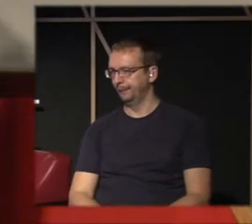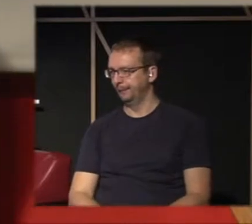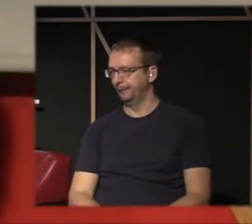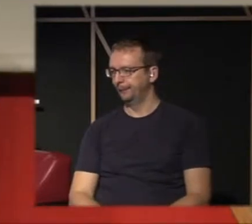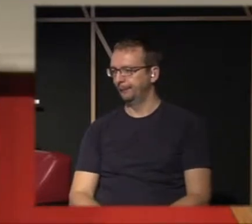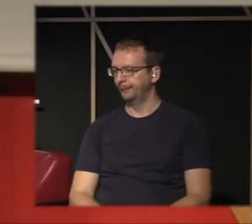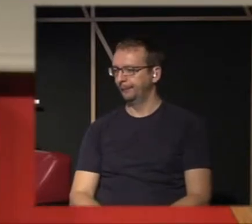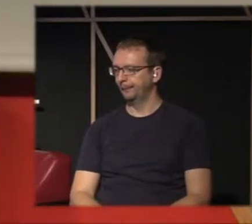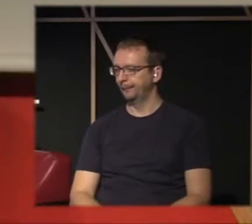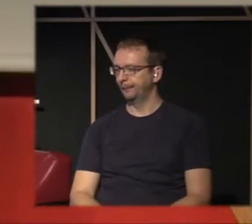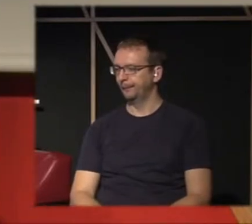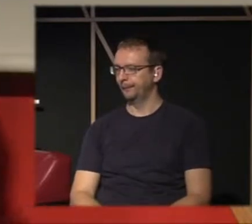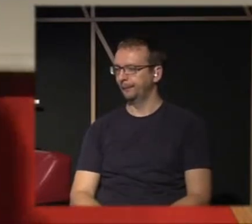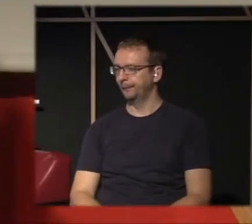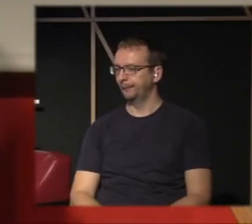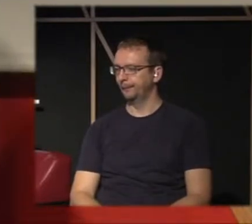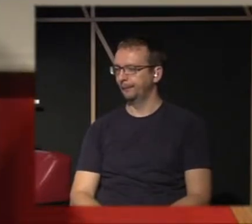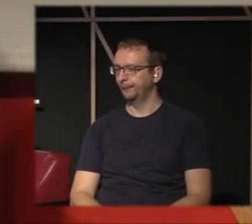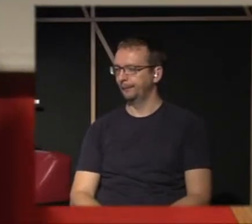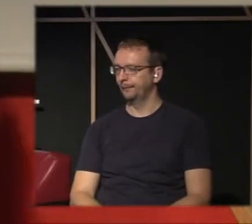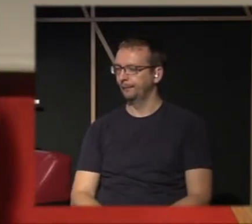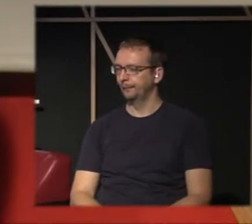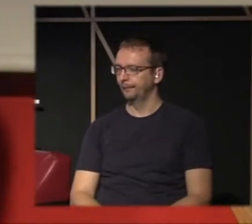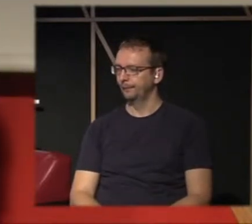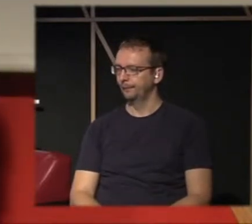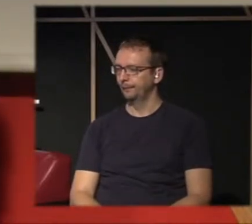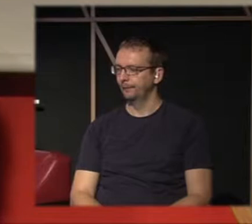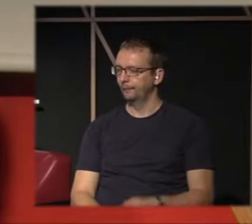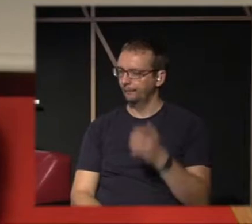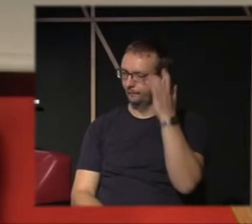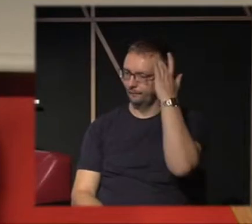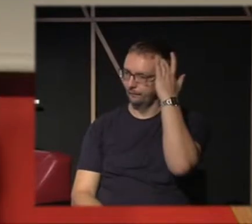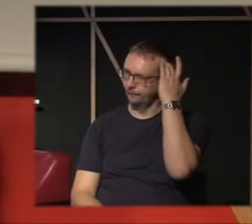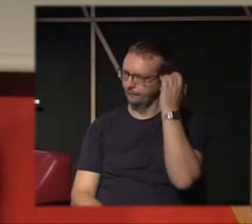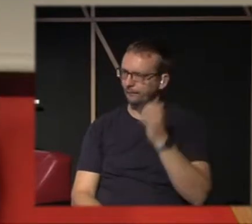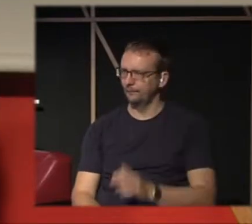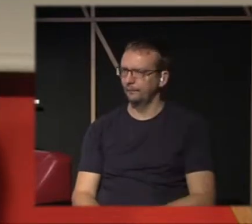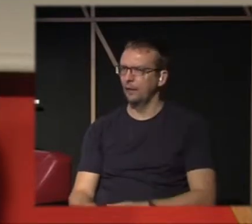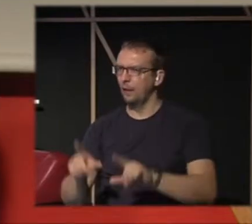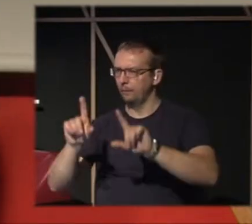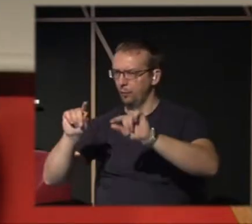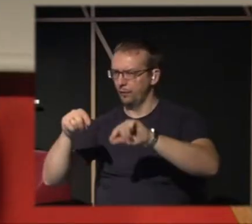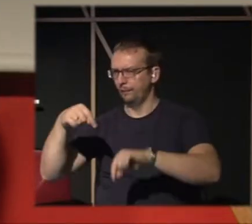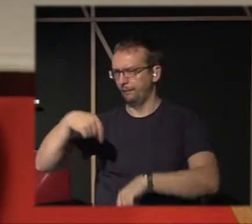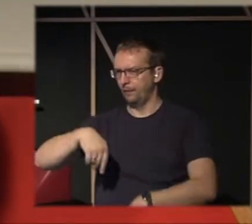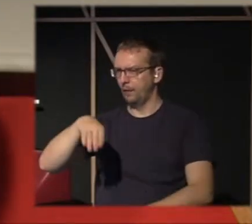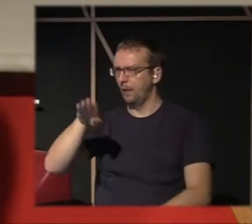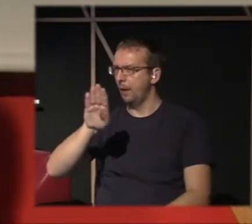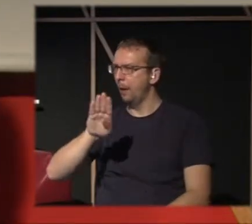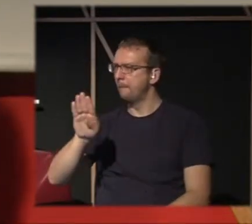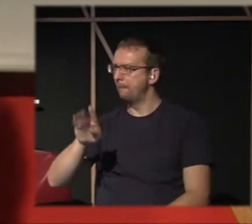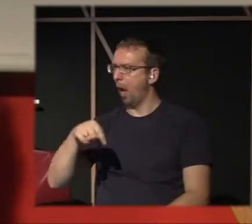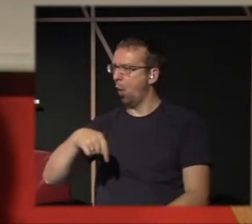things, Bilbao, in terms of the host city, looks pretty promising, and we are sort